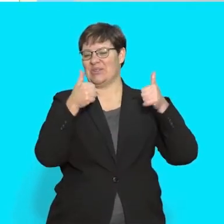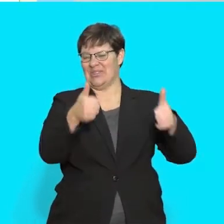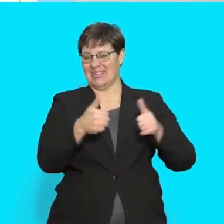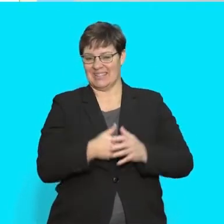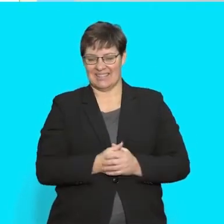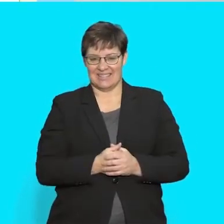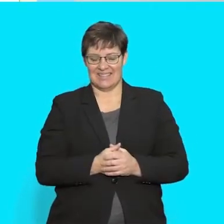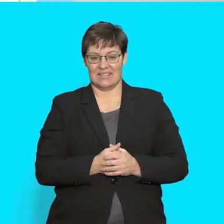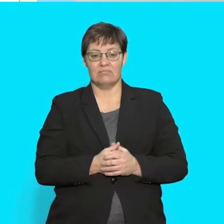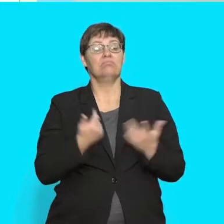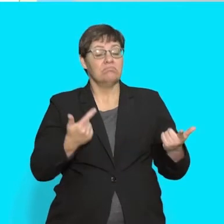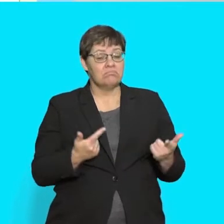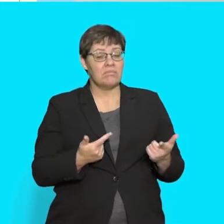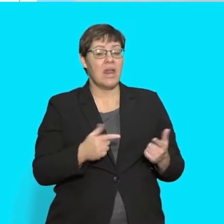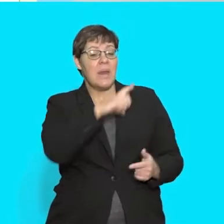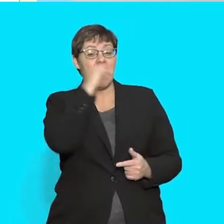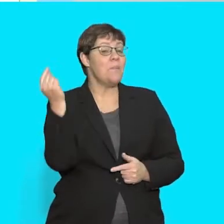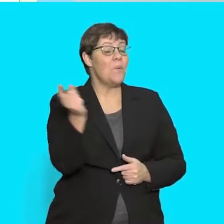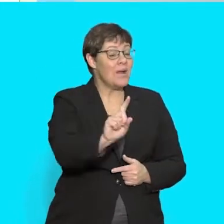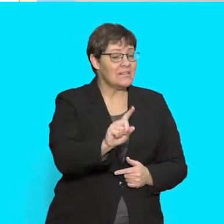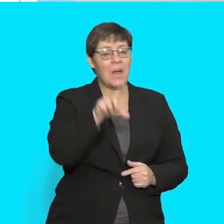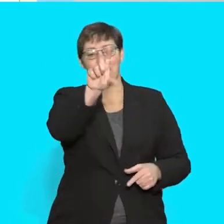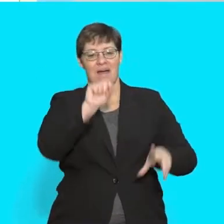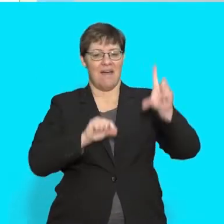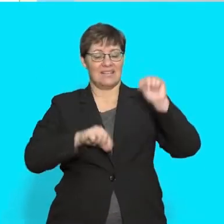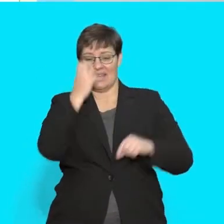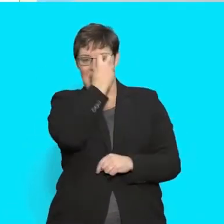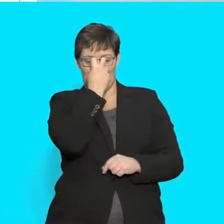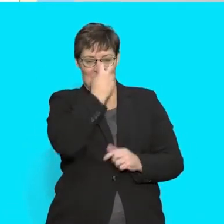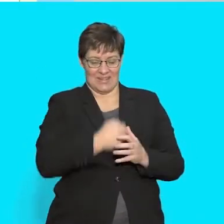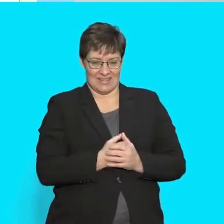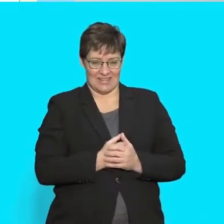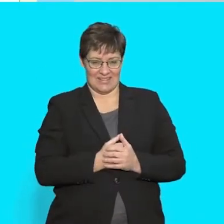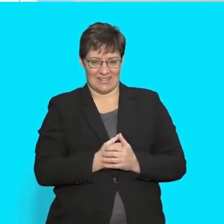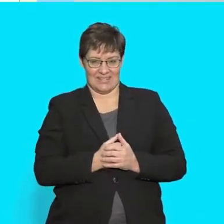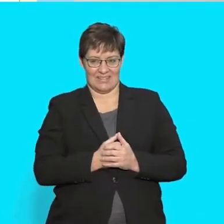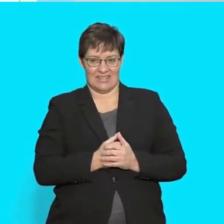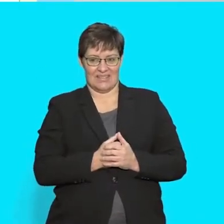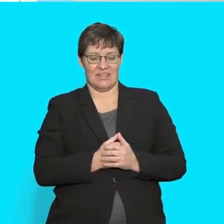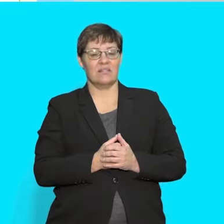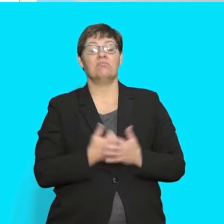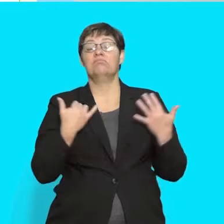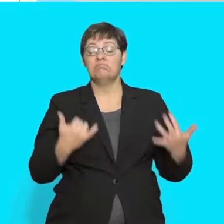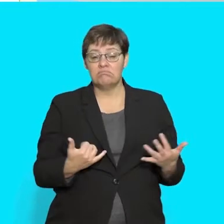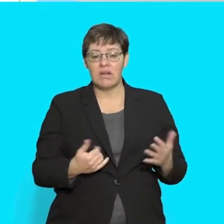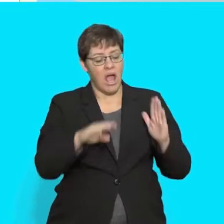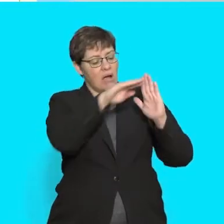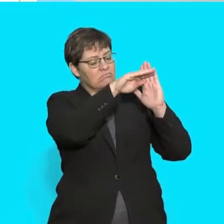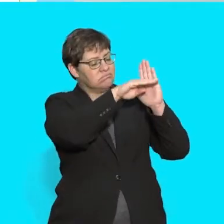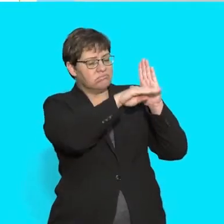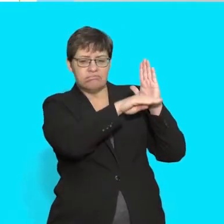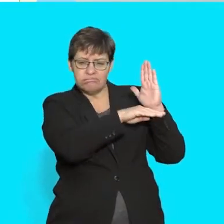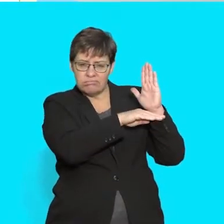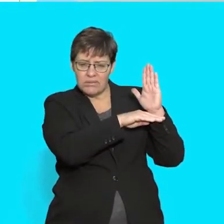Good. They are called party clowns. Now Group 1 will read the ingredients. That is a list of what